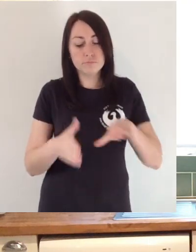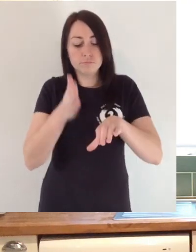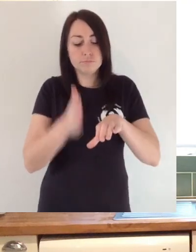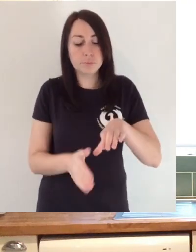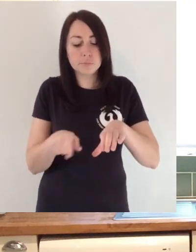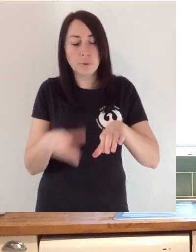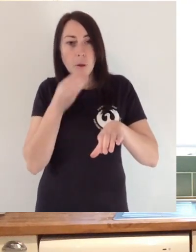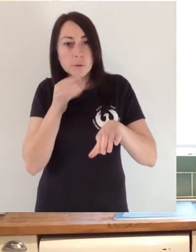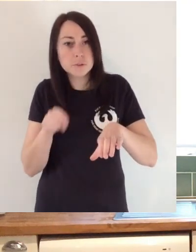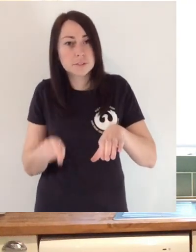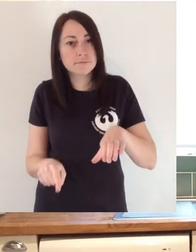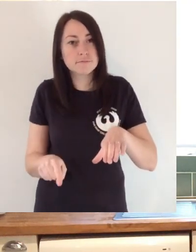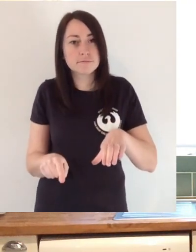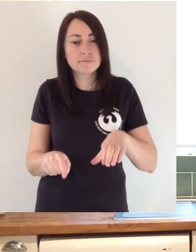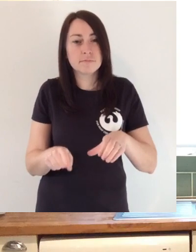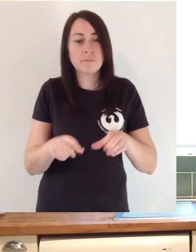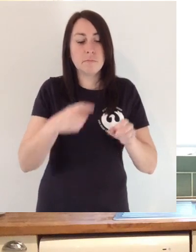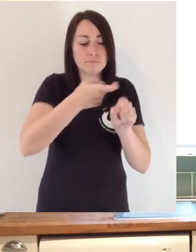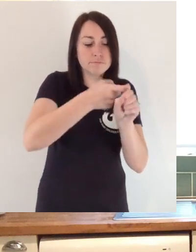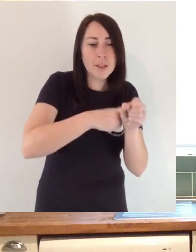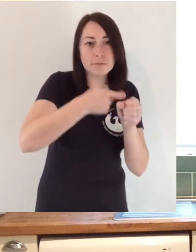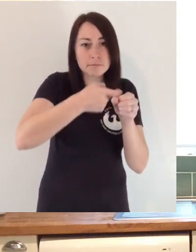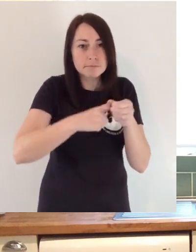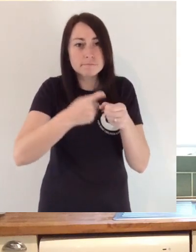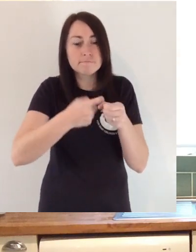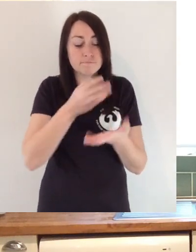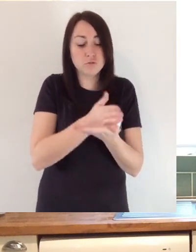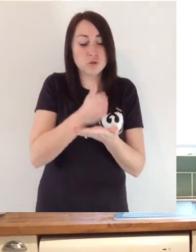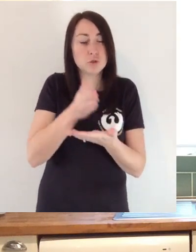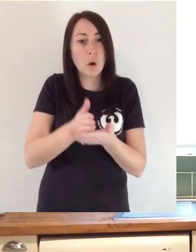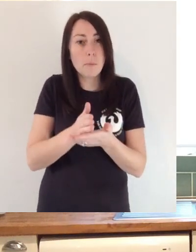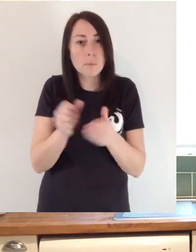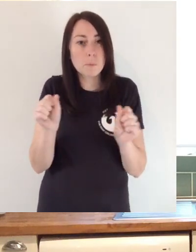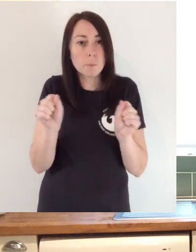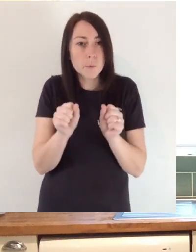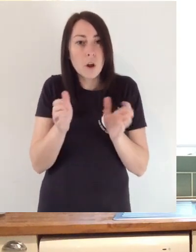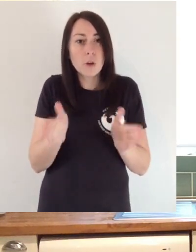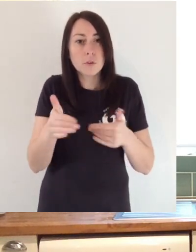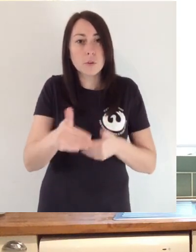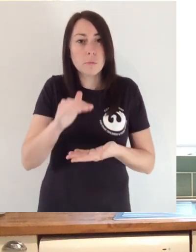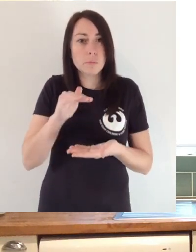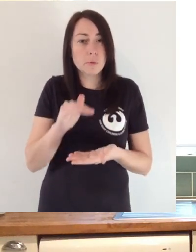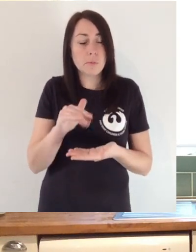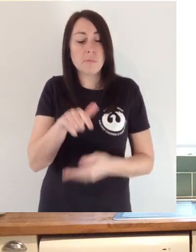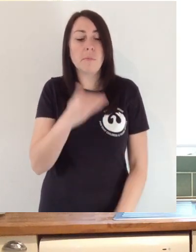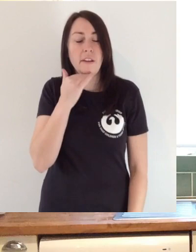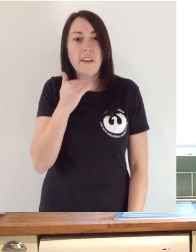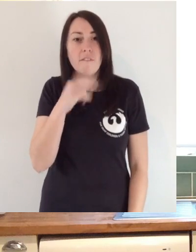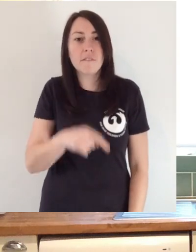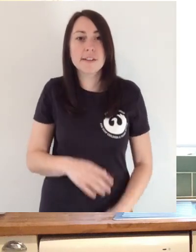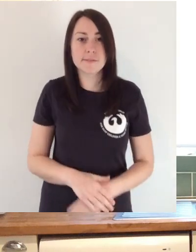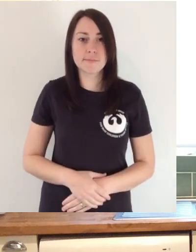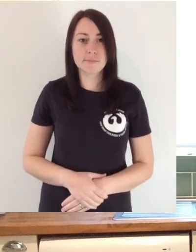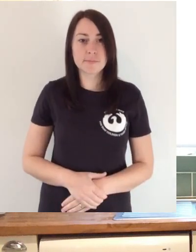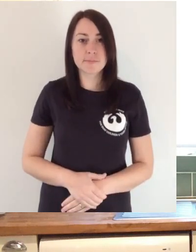As it's quite large, I've just chopped the top off. I'm going to take the skin off there and chop that into nice small cubes, and that'll be enough to add into